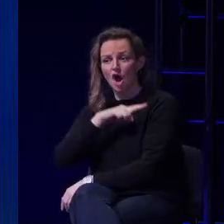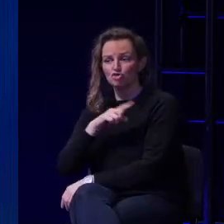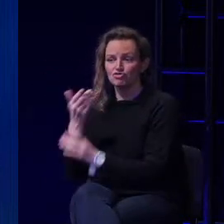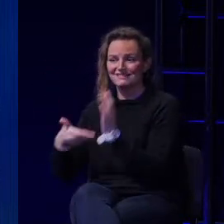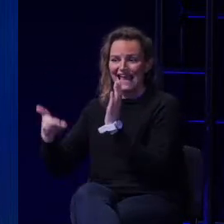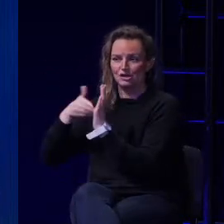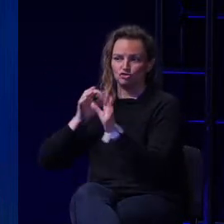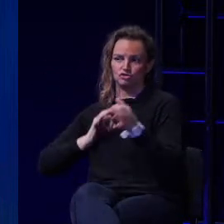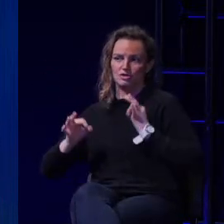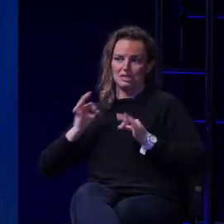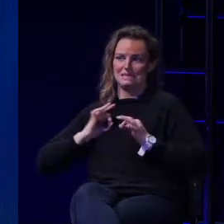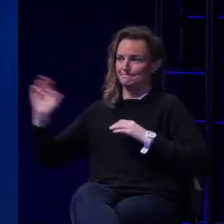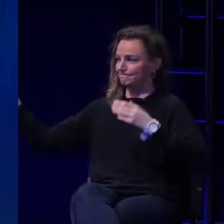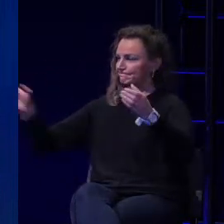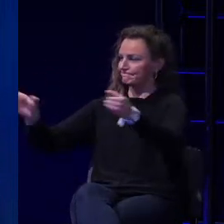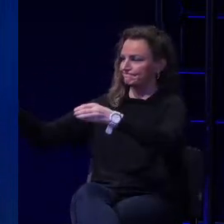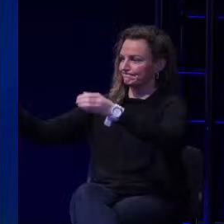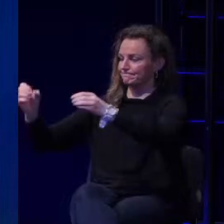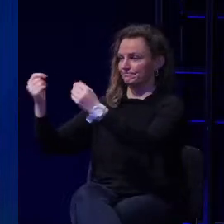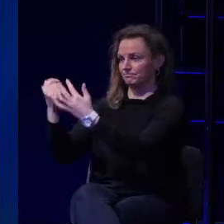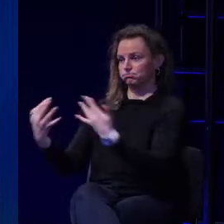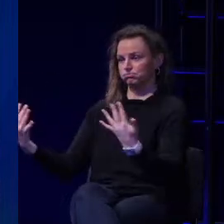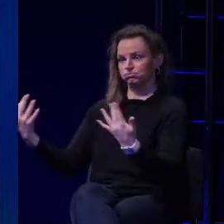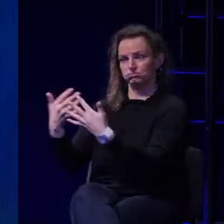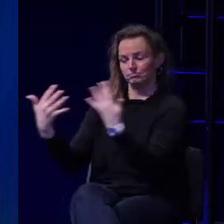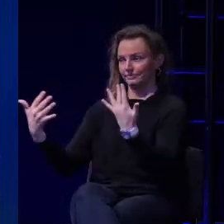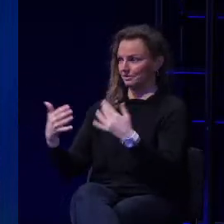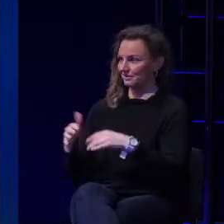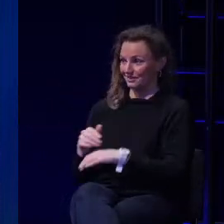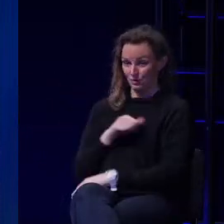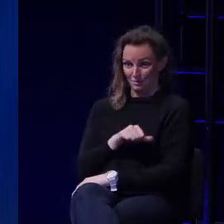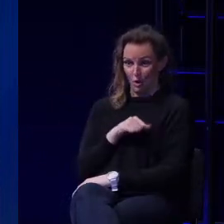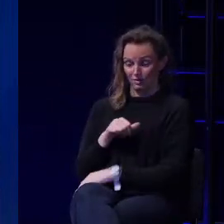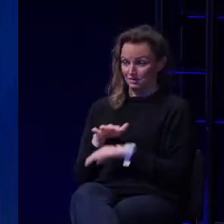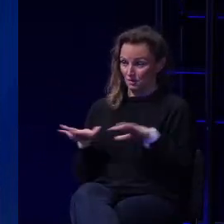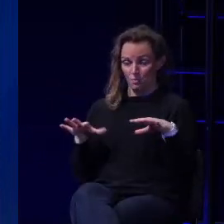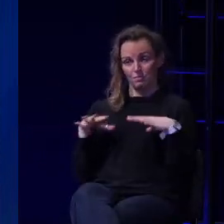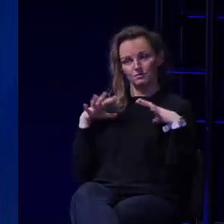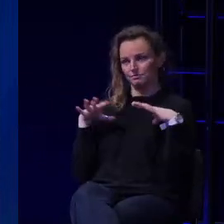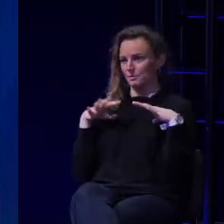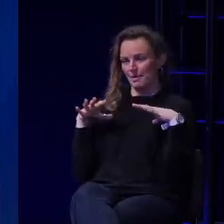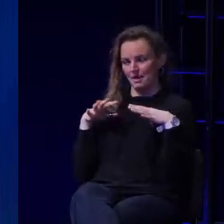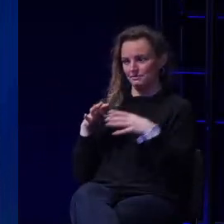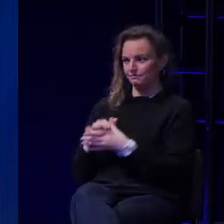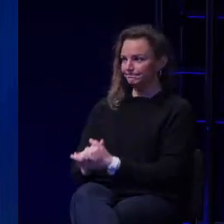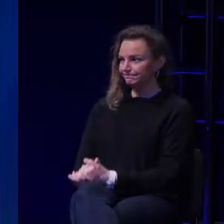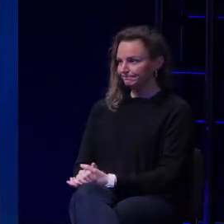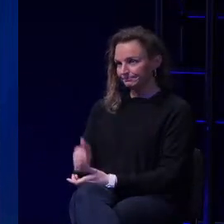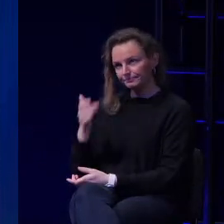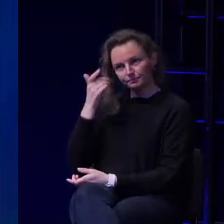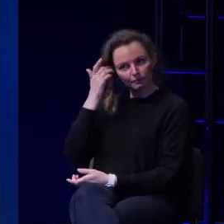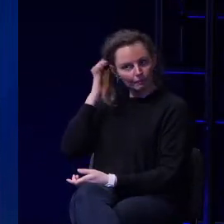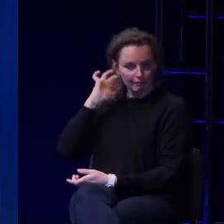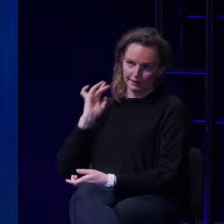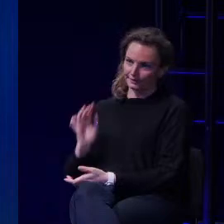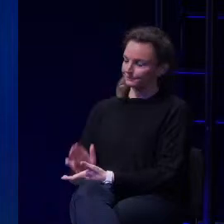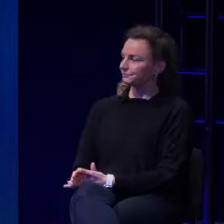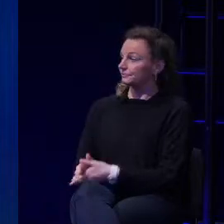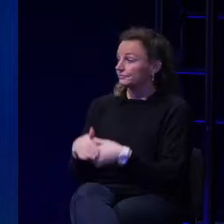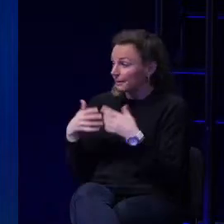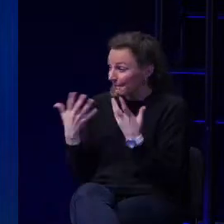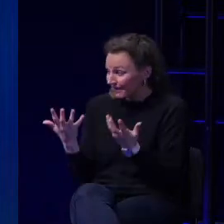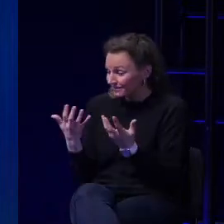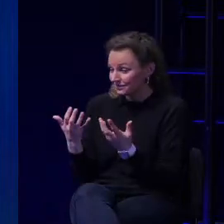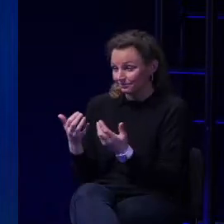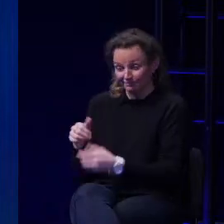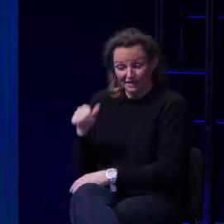And to be honest, I was not prepared. I don't think anything can prepare you for it. But, you know,